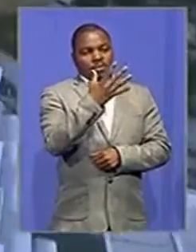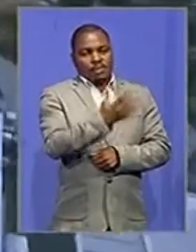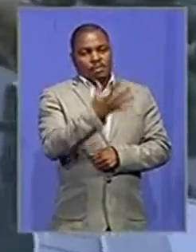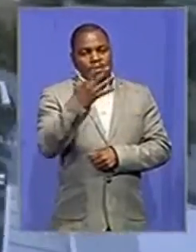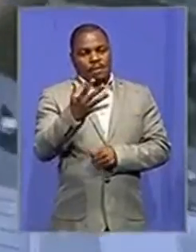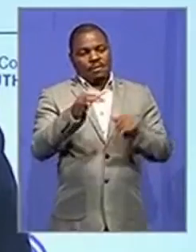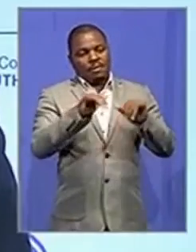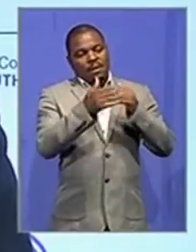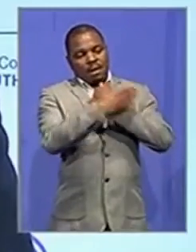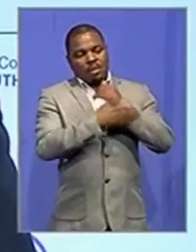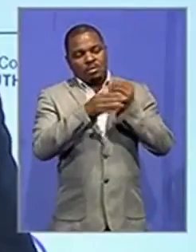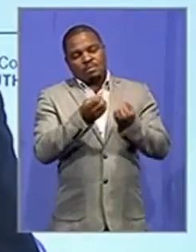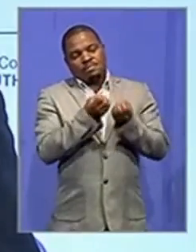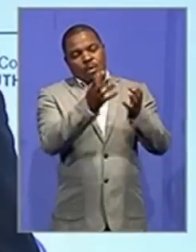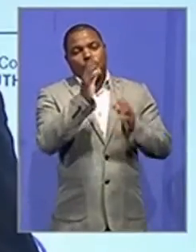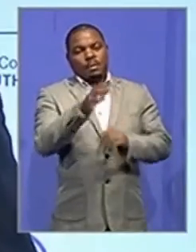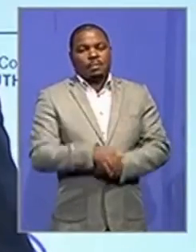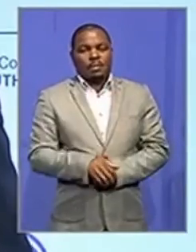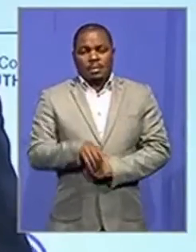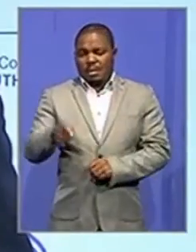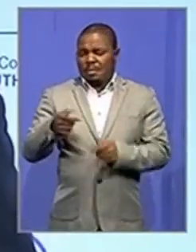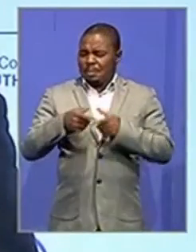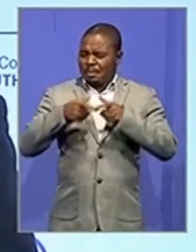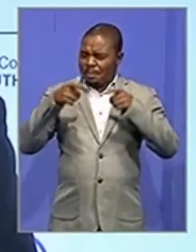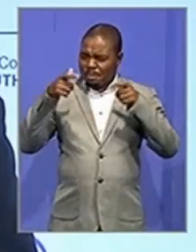155. It's the biggest investment in Ford's